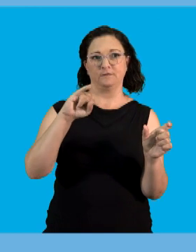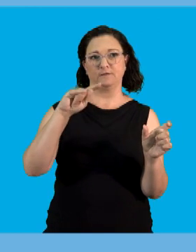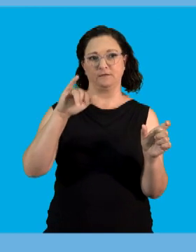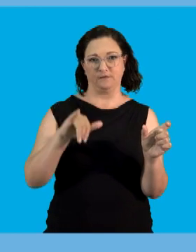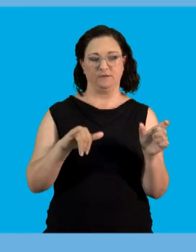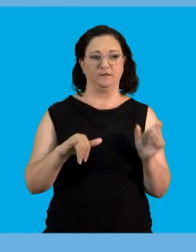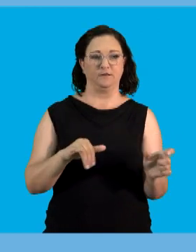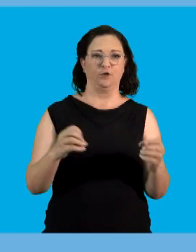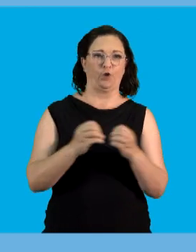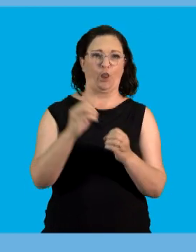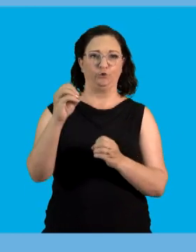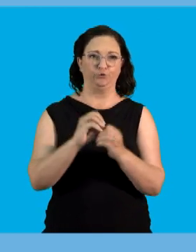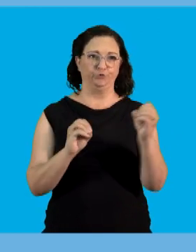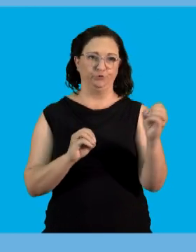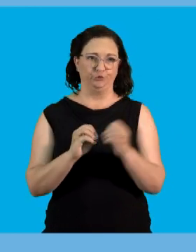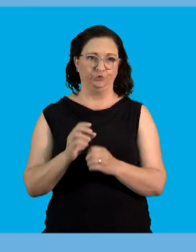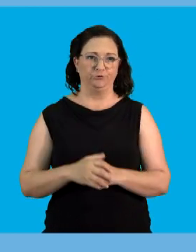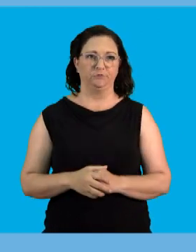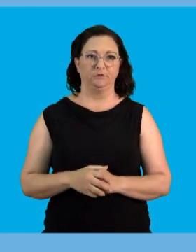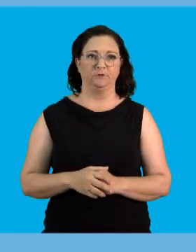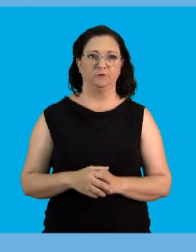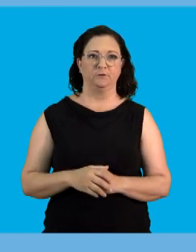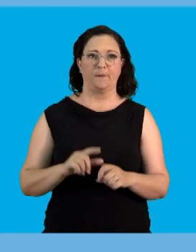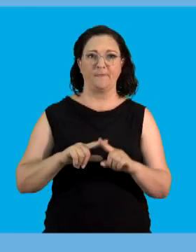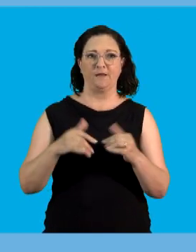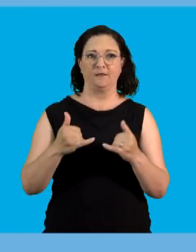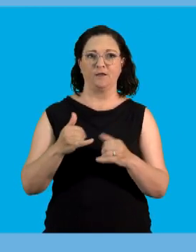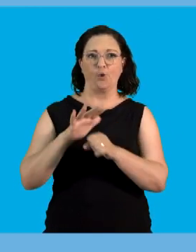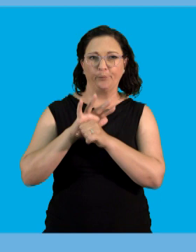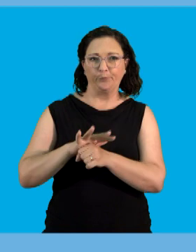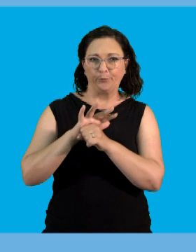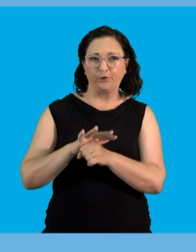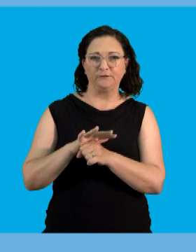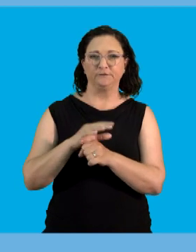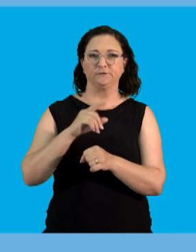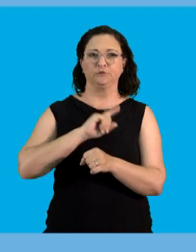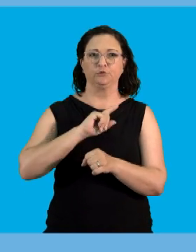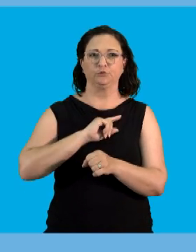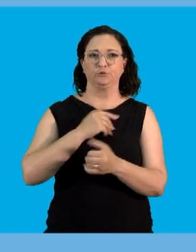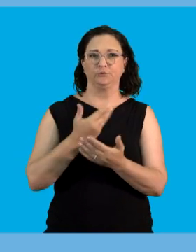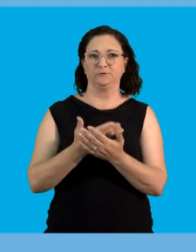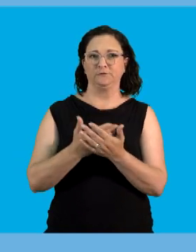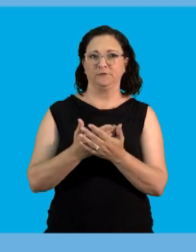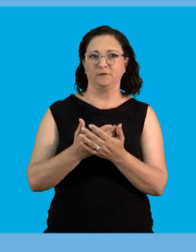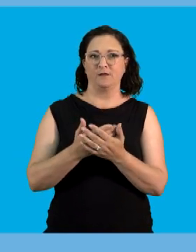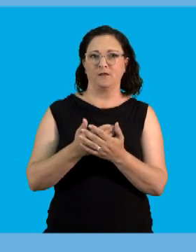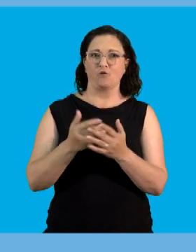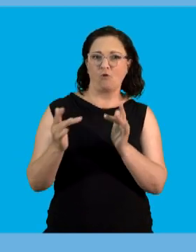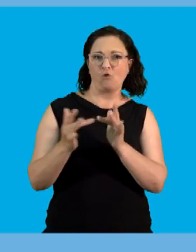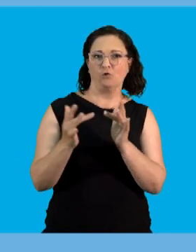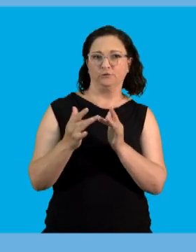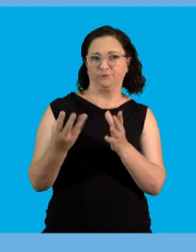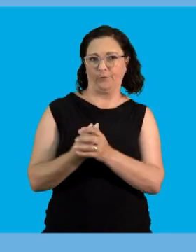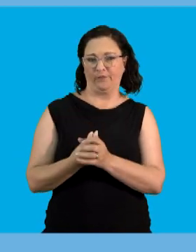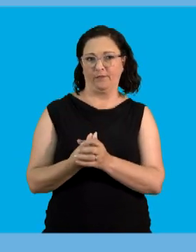and collision. So pressure, by definition, that's now a continuous physical force exerted on or against an object by gas